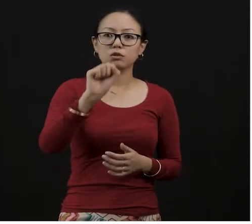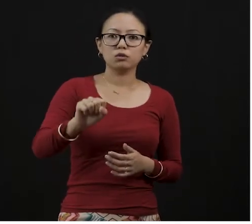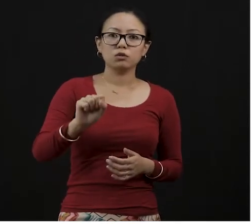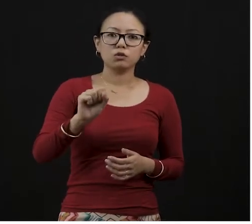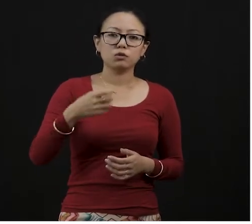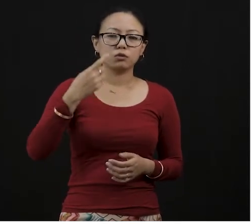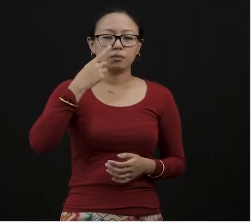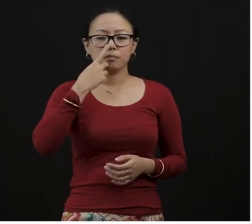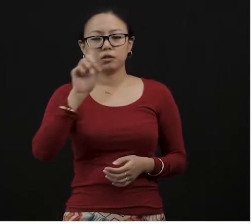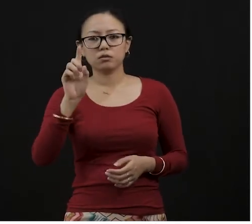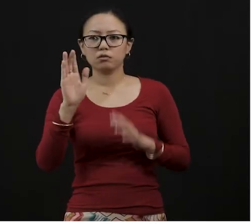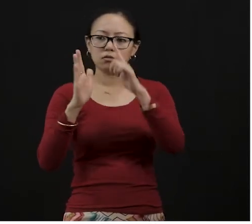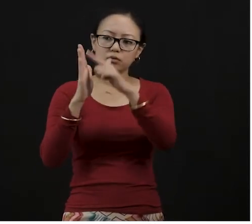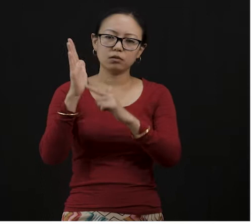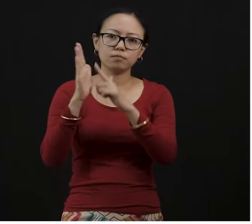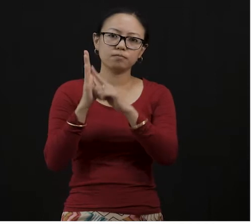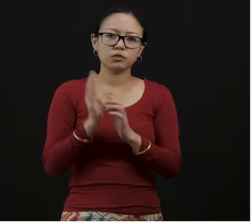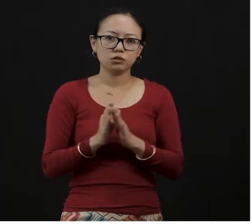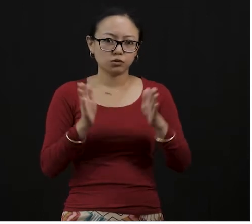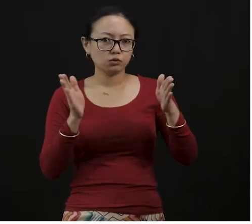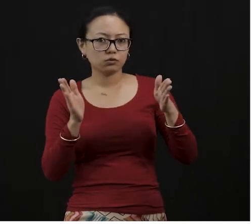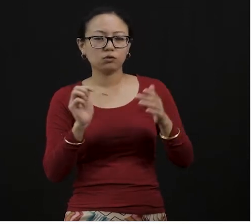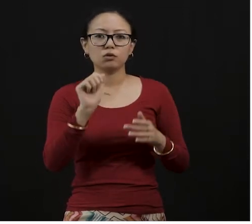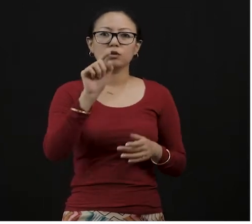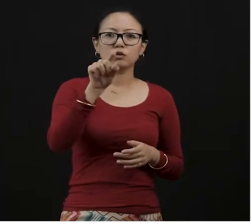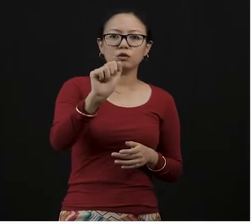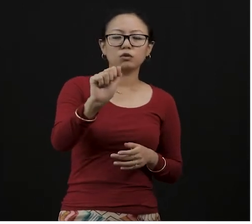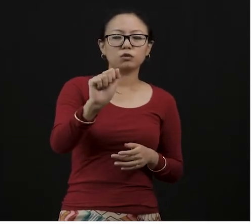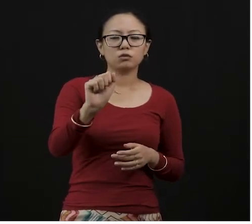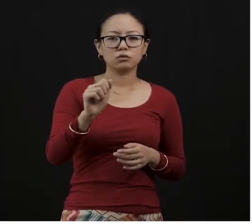So it varies from one person to another. Or you can